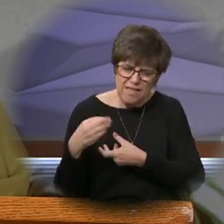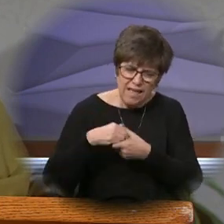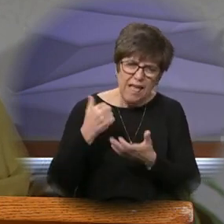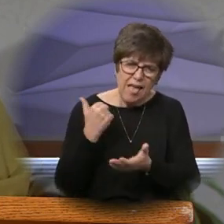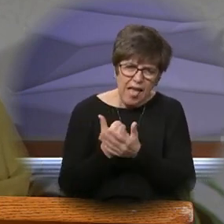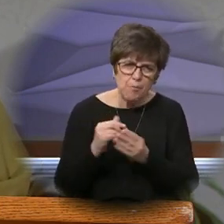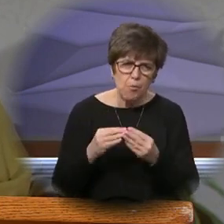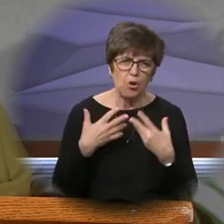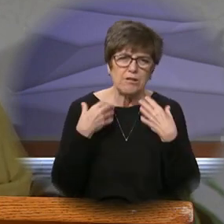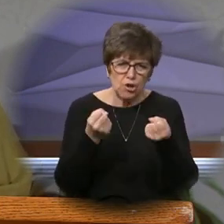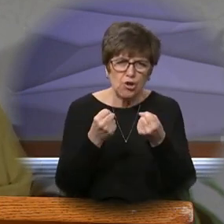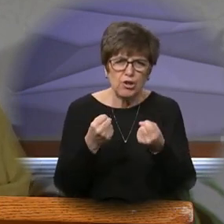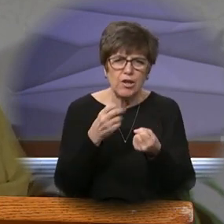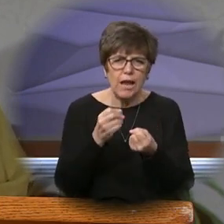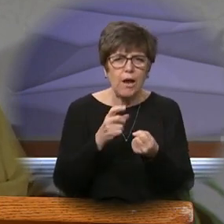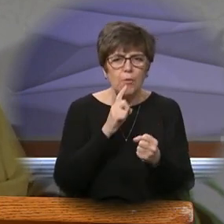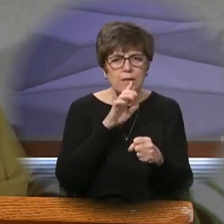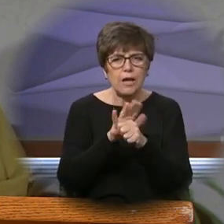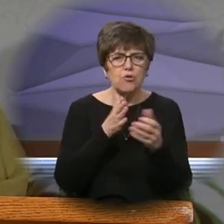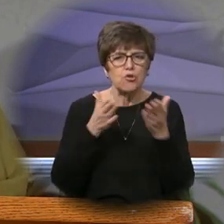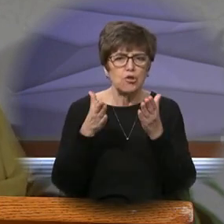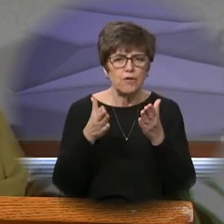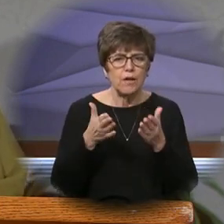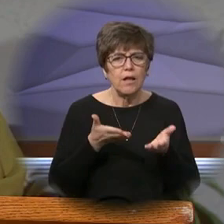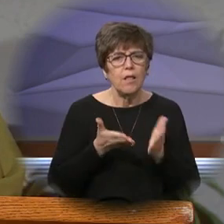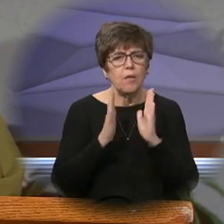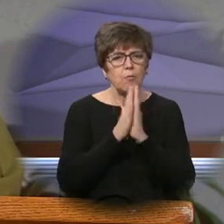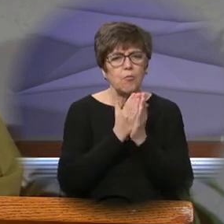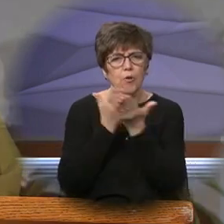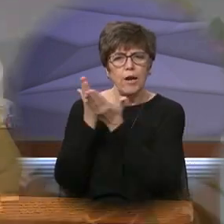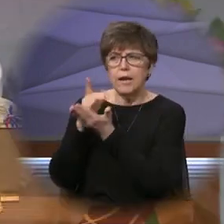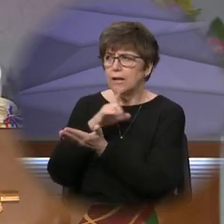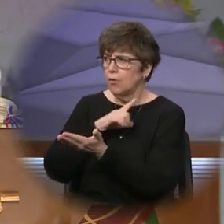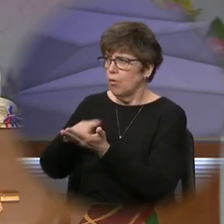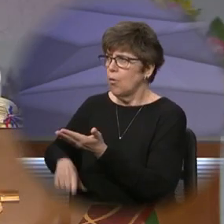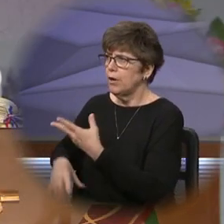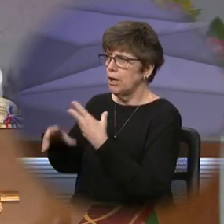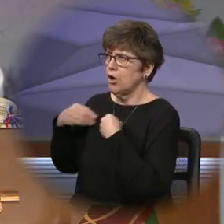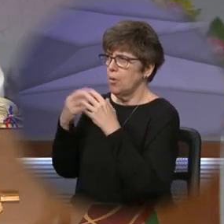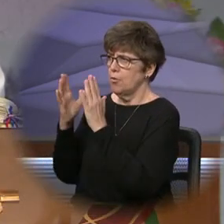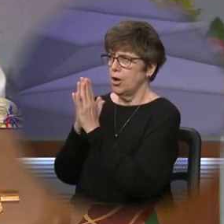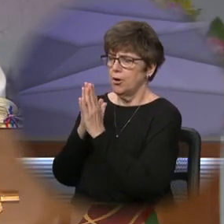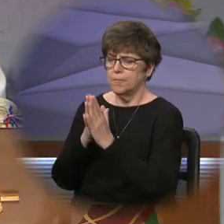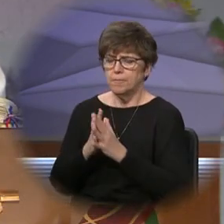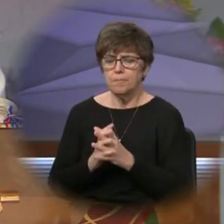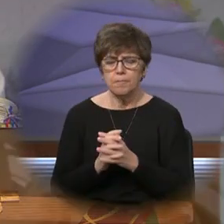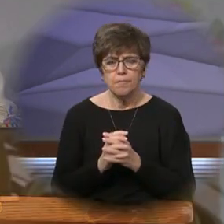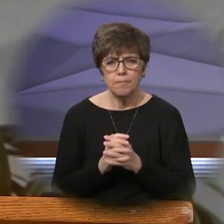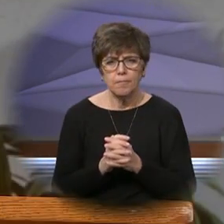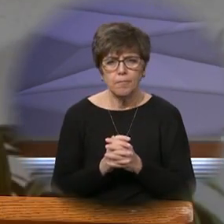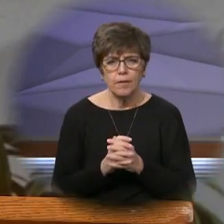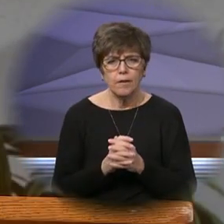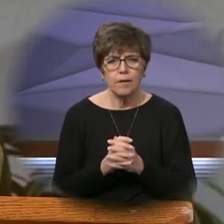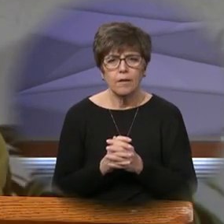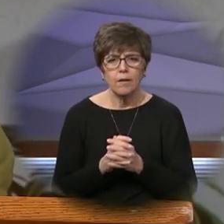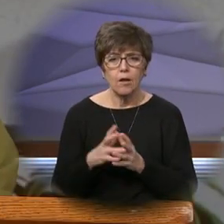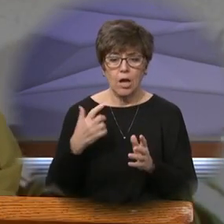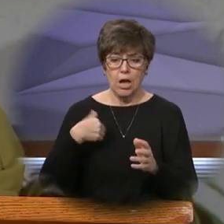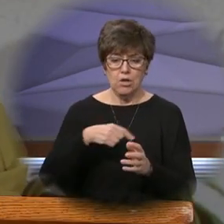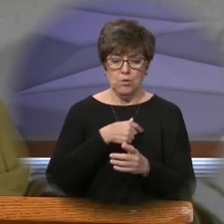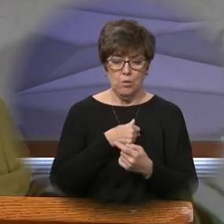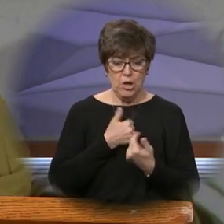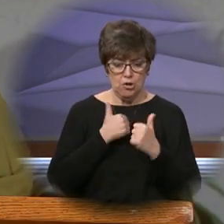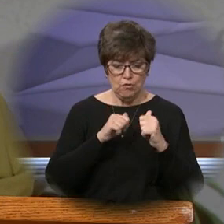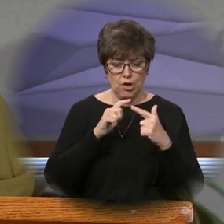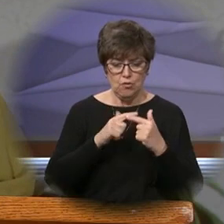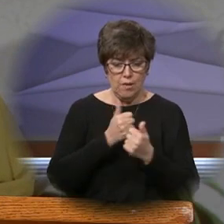and dedication to service. Let us pray to the Lord. Lord, hear our prayer. That as we